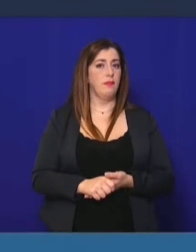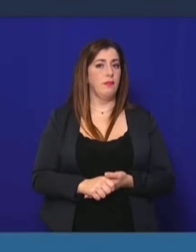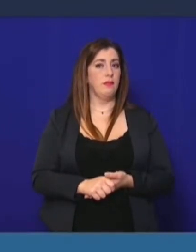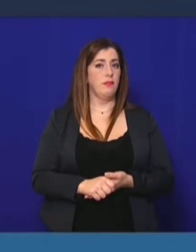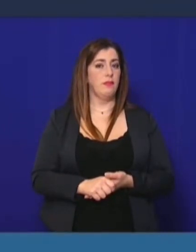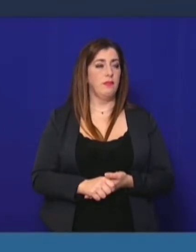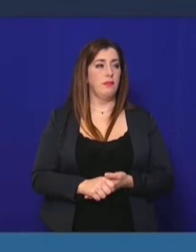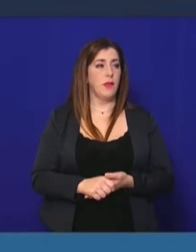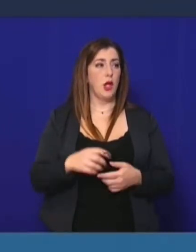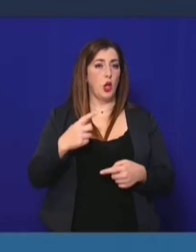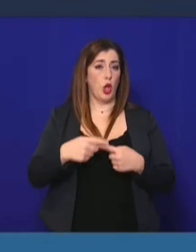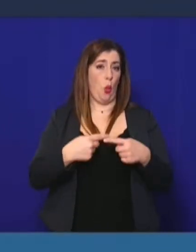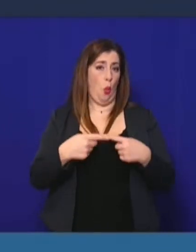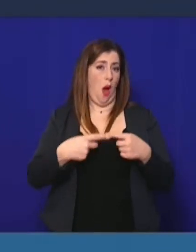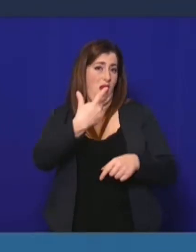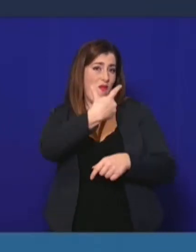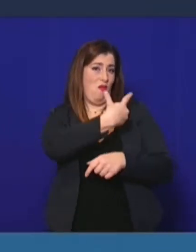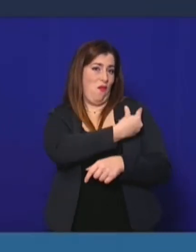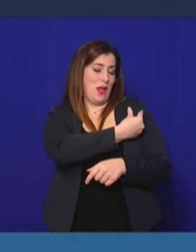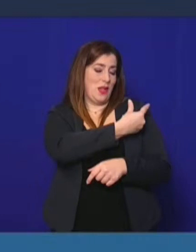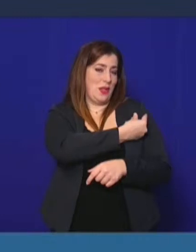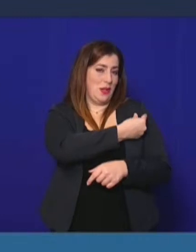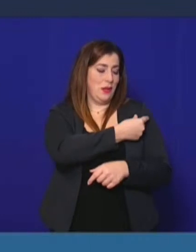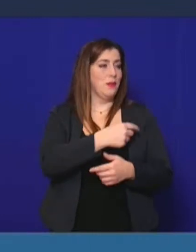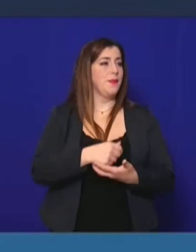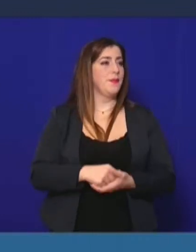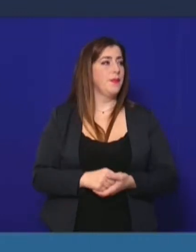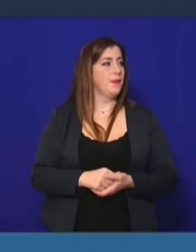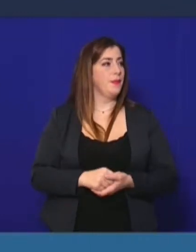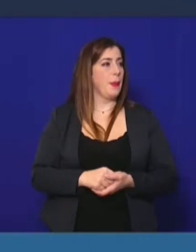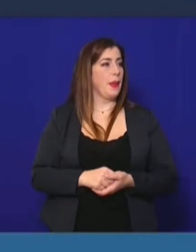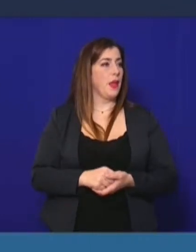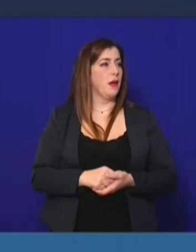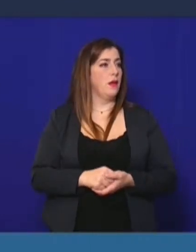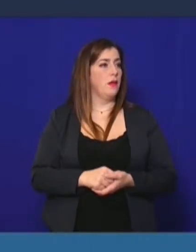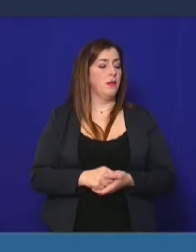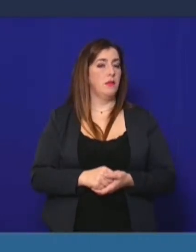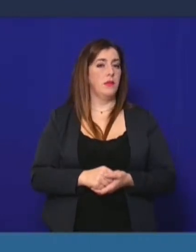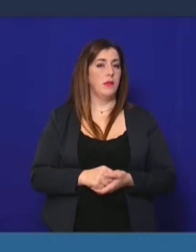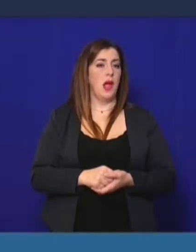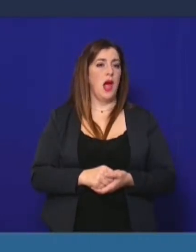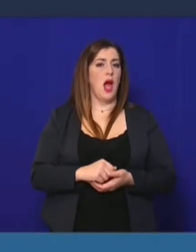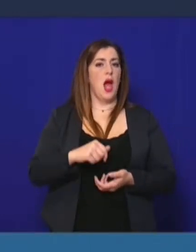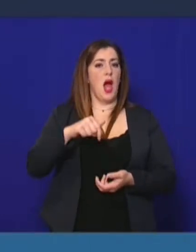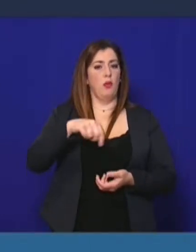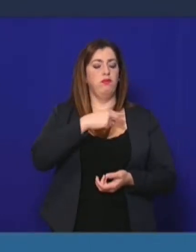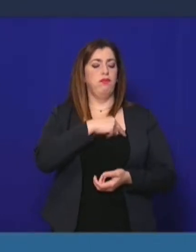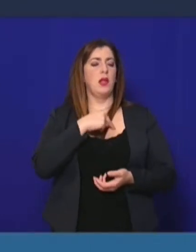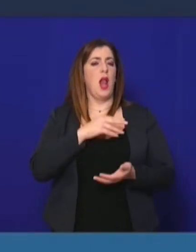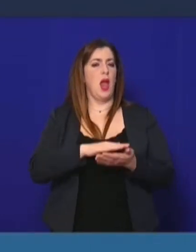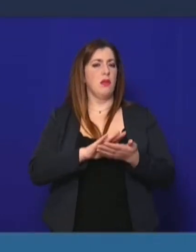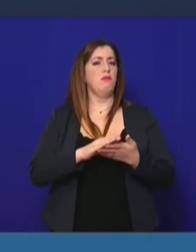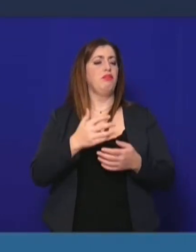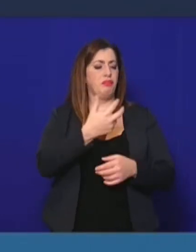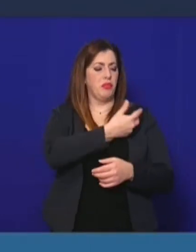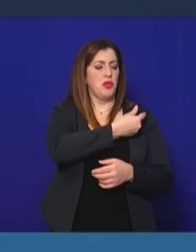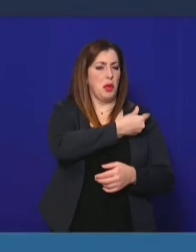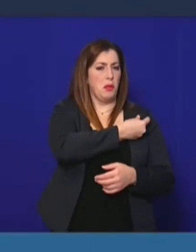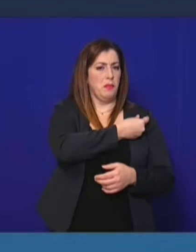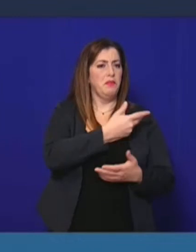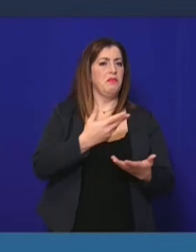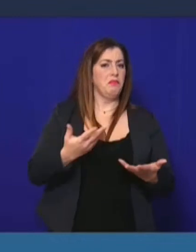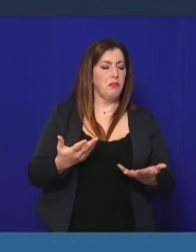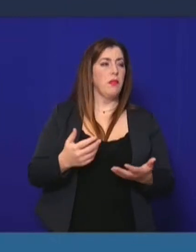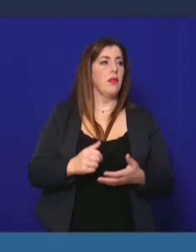dawn il-vaccines bħalma nafu Malta għandna numri li bdejna nlaqmu, però jekk tħares lejn international fejn